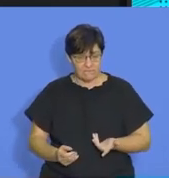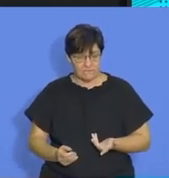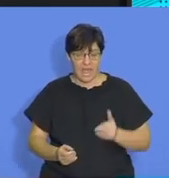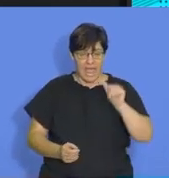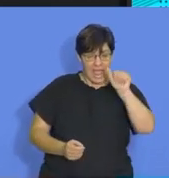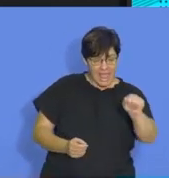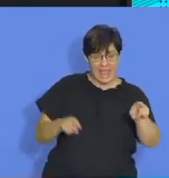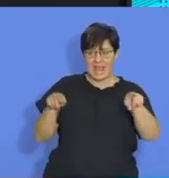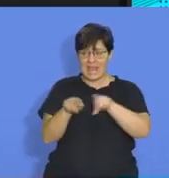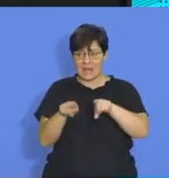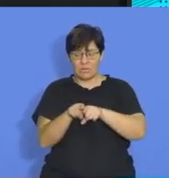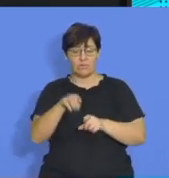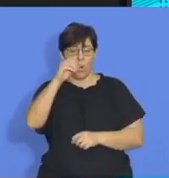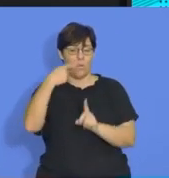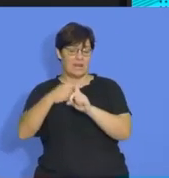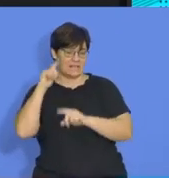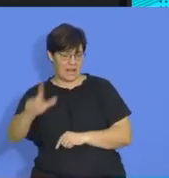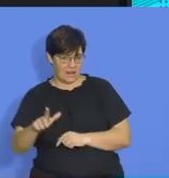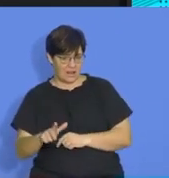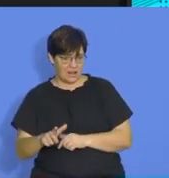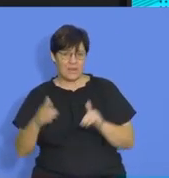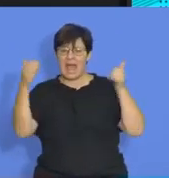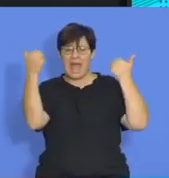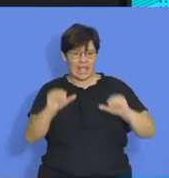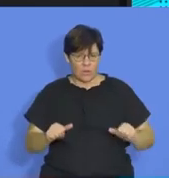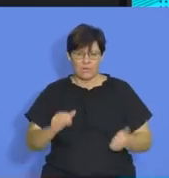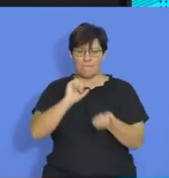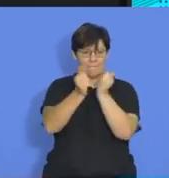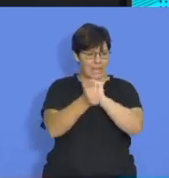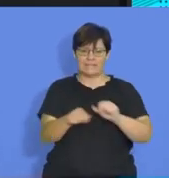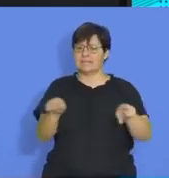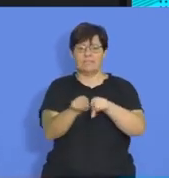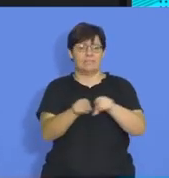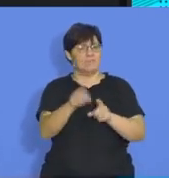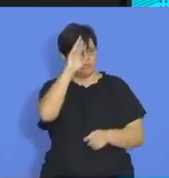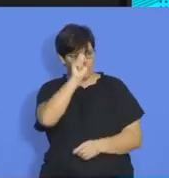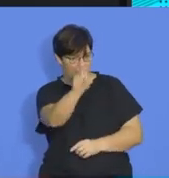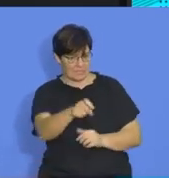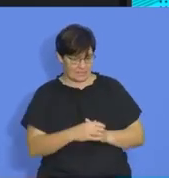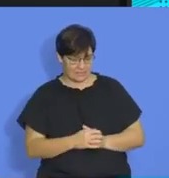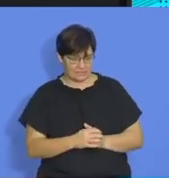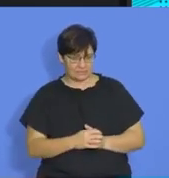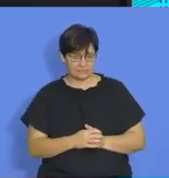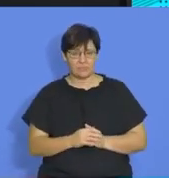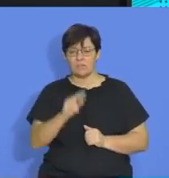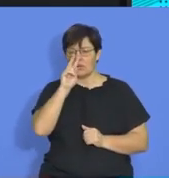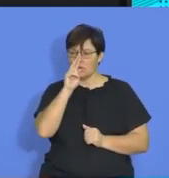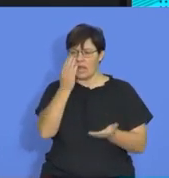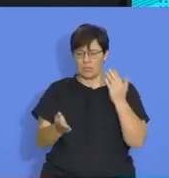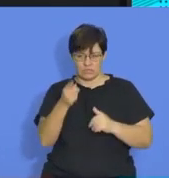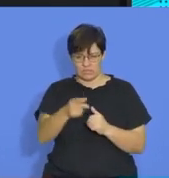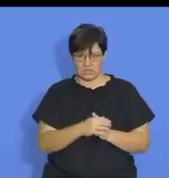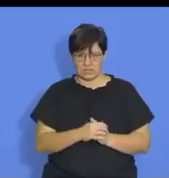remember, guys, and I know you hate me saying this, but accounting is maths. Please remember that. So if I look at